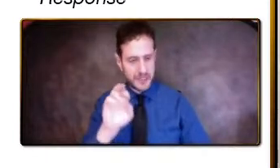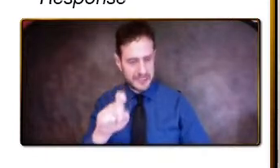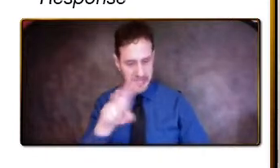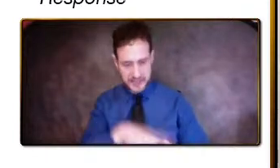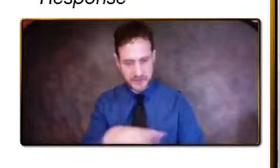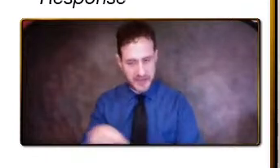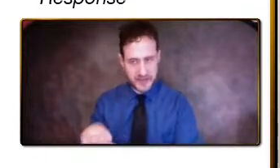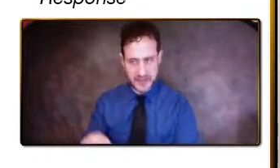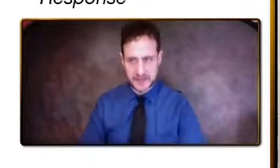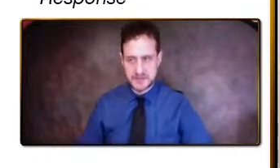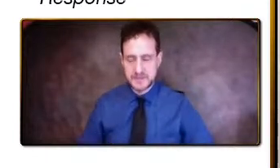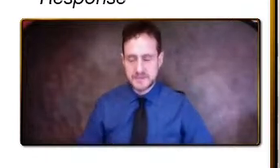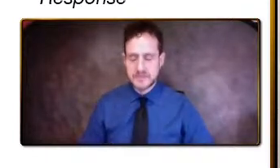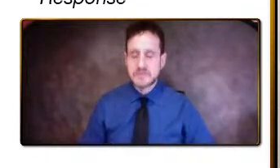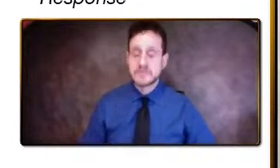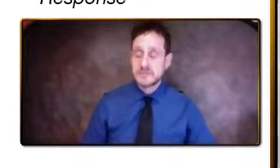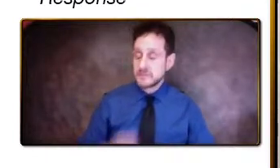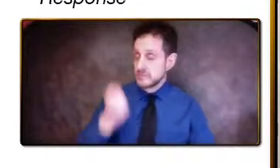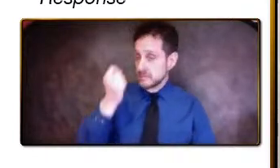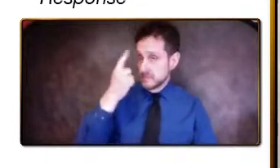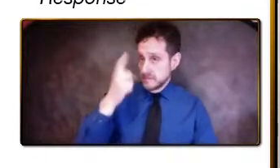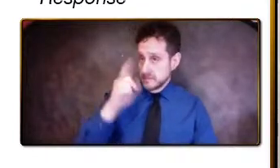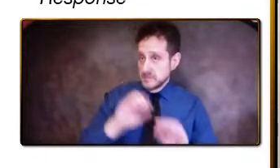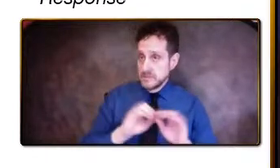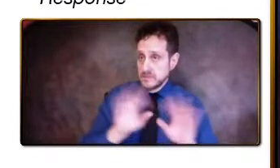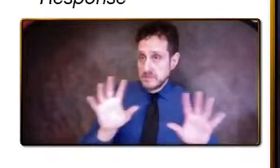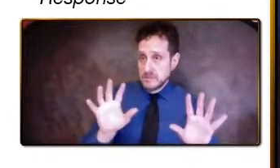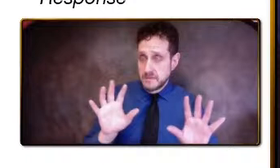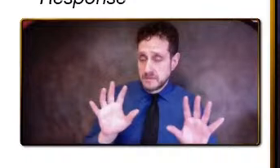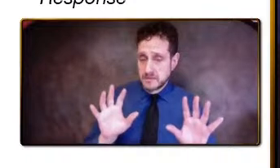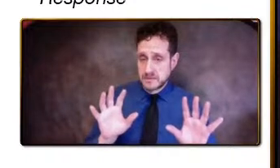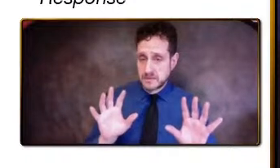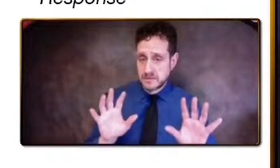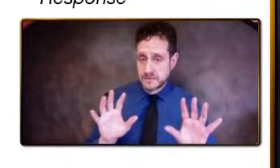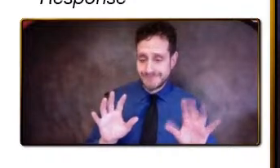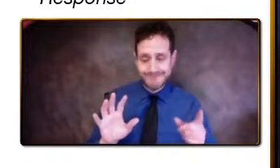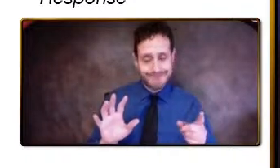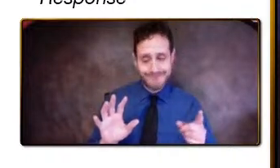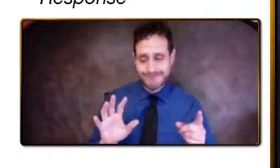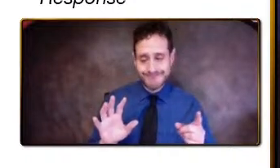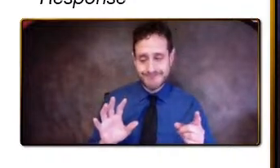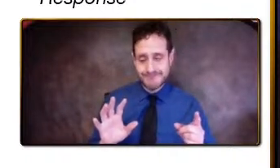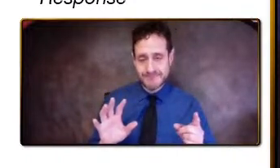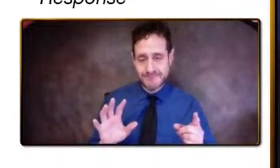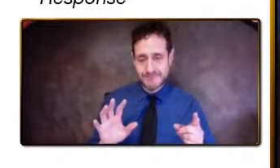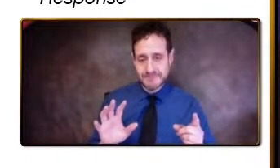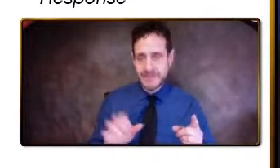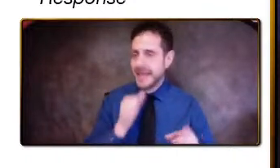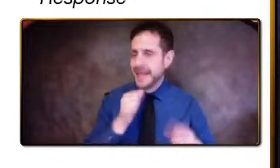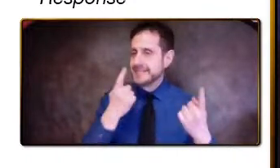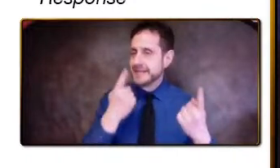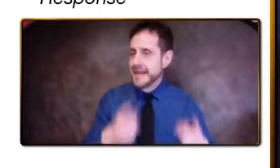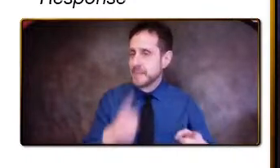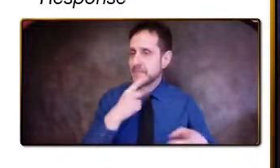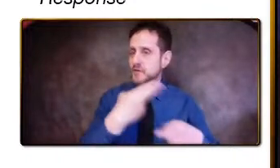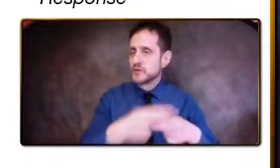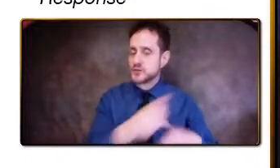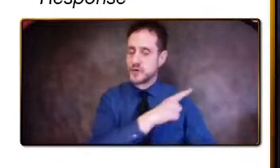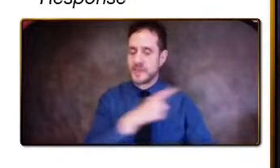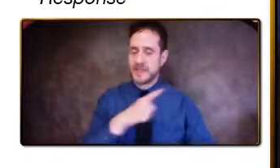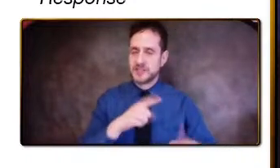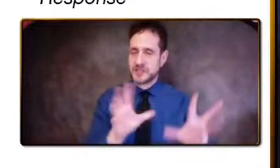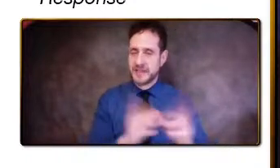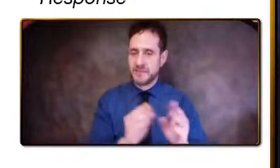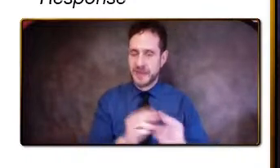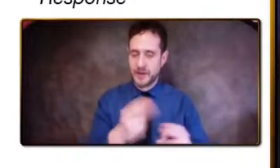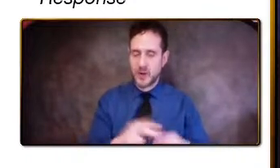Well, let's be clear that although it didn't happen in the short lame duck session, I have